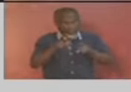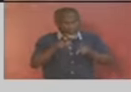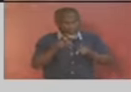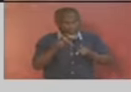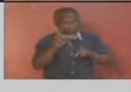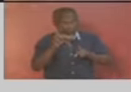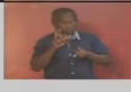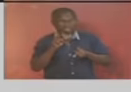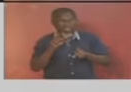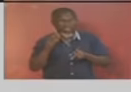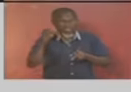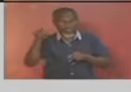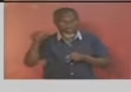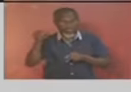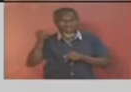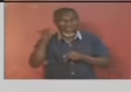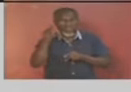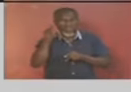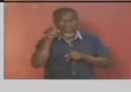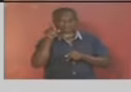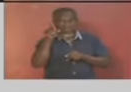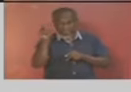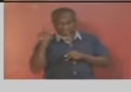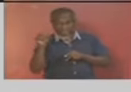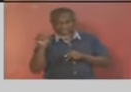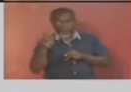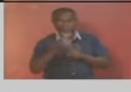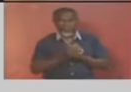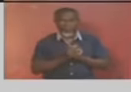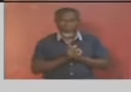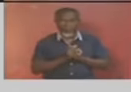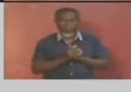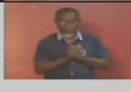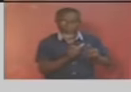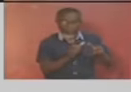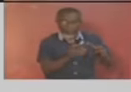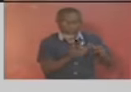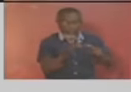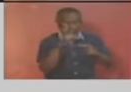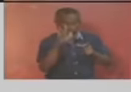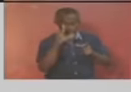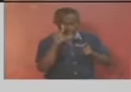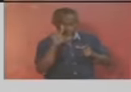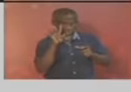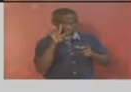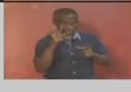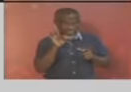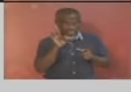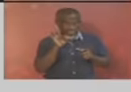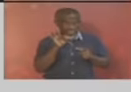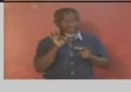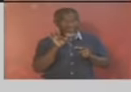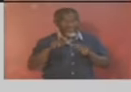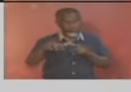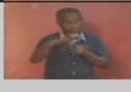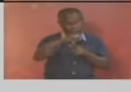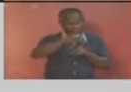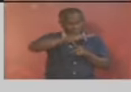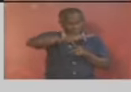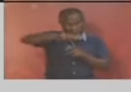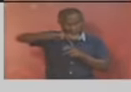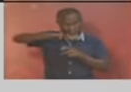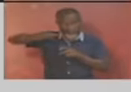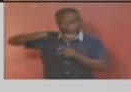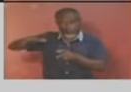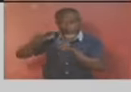Davey facility. And in terms of our quarantine, 349 persons spread amongst many facilities.